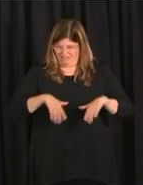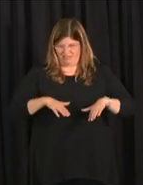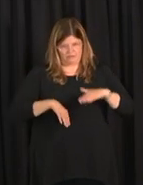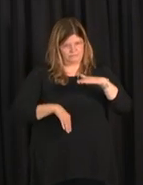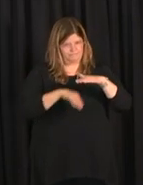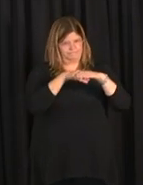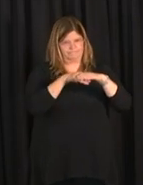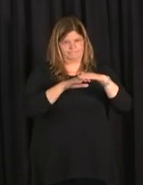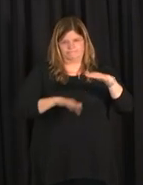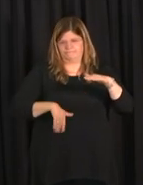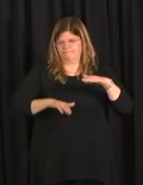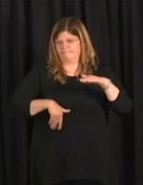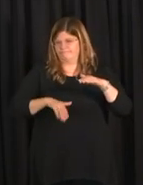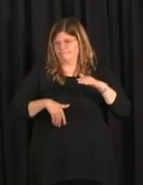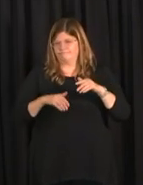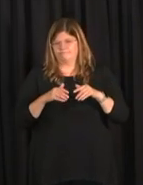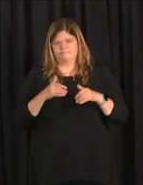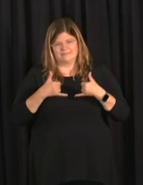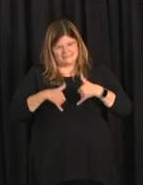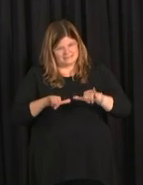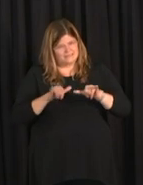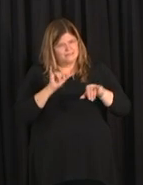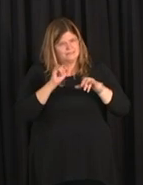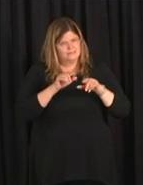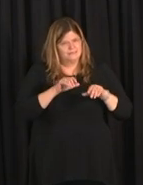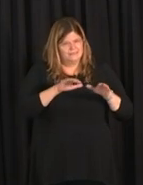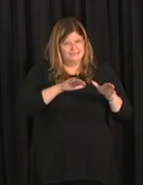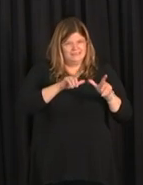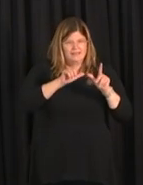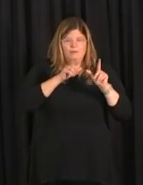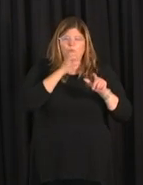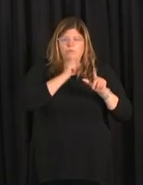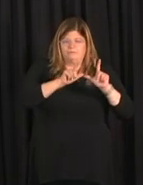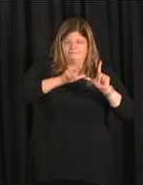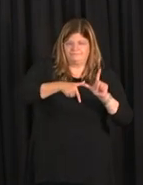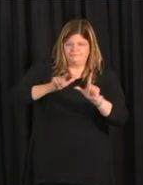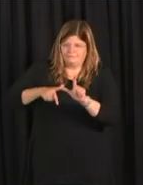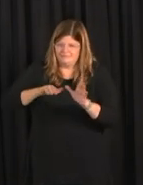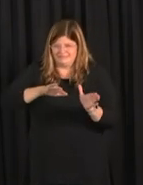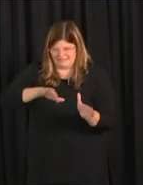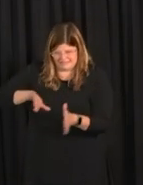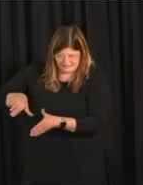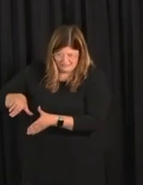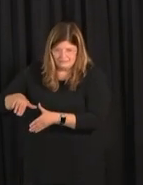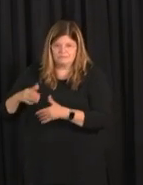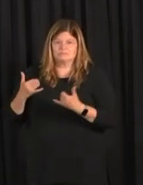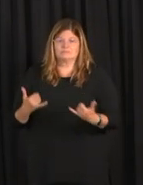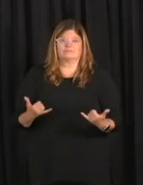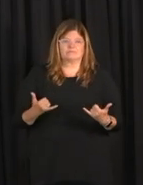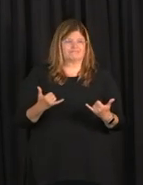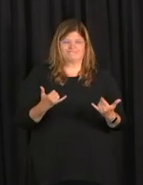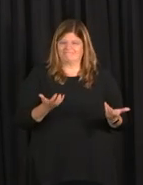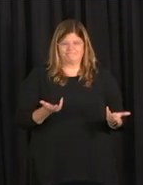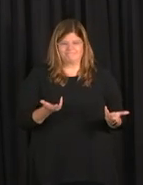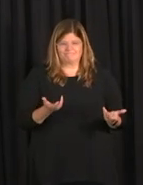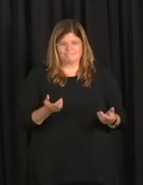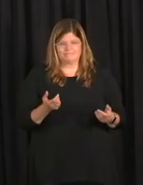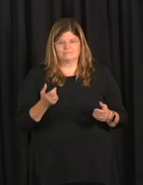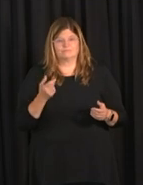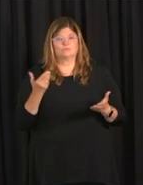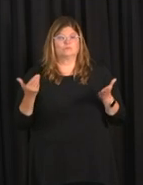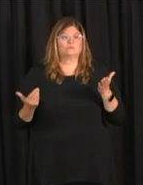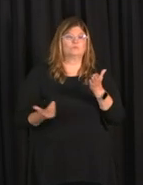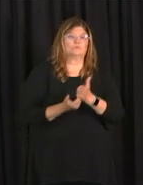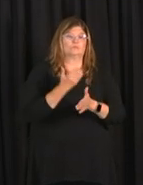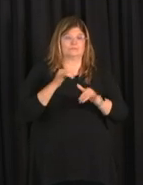the metric we were using for community spread, we had not met that metric for phase 3. The new metric that we have on the dashboard for